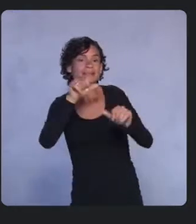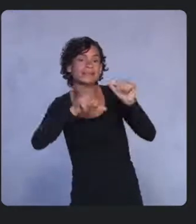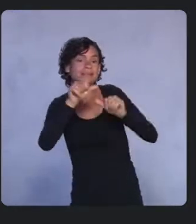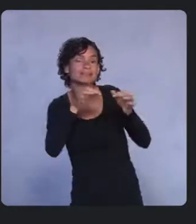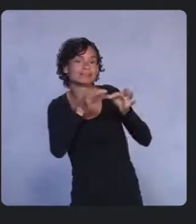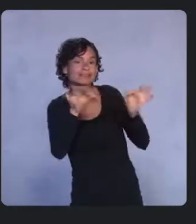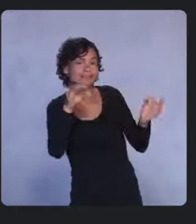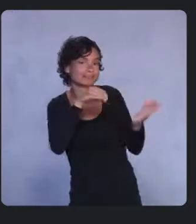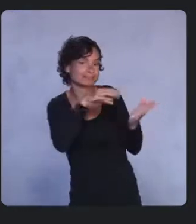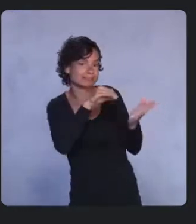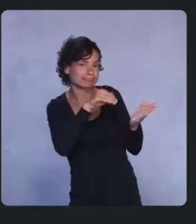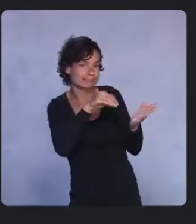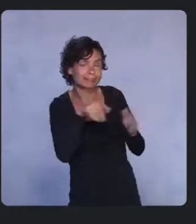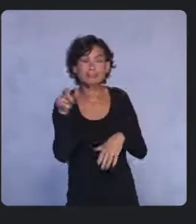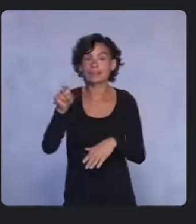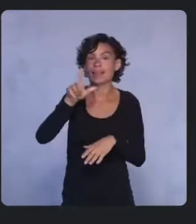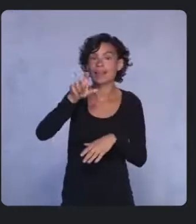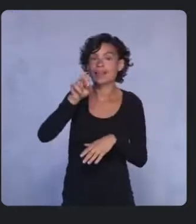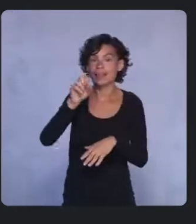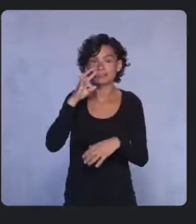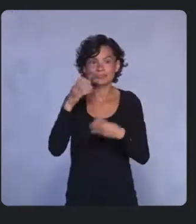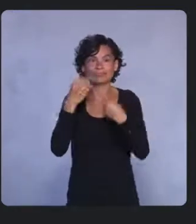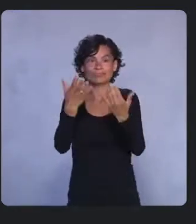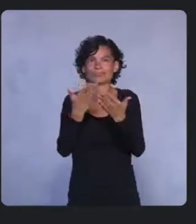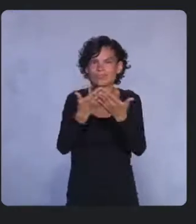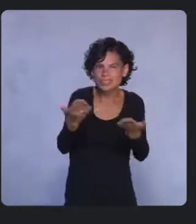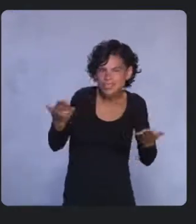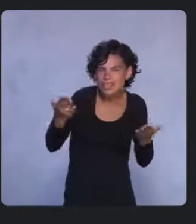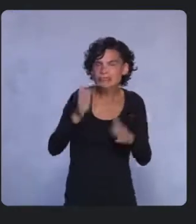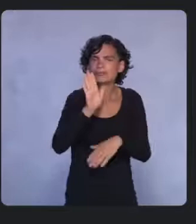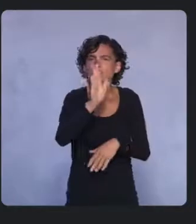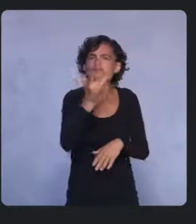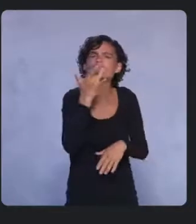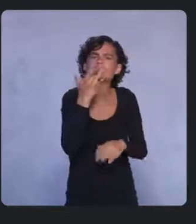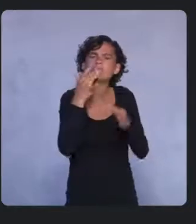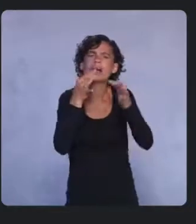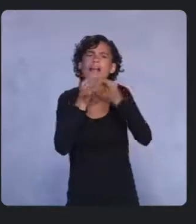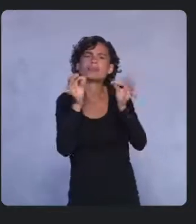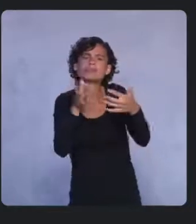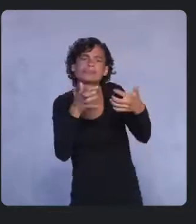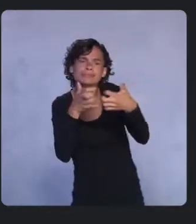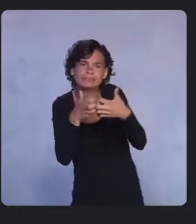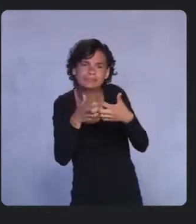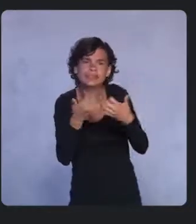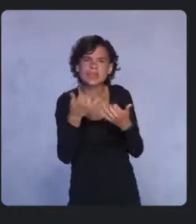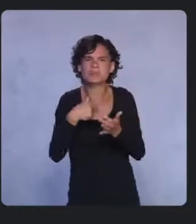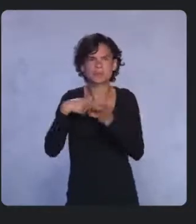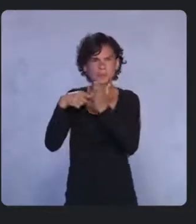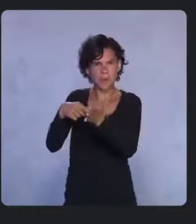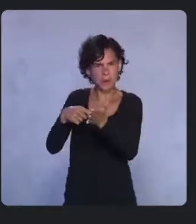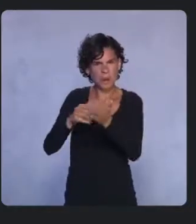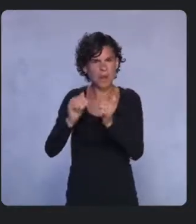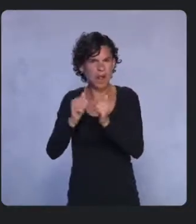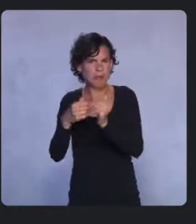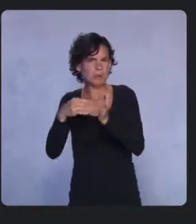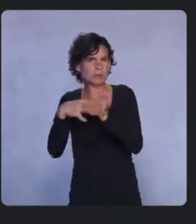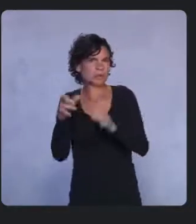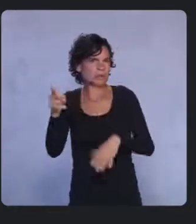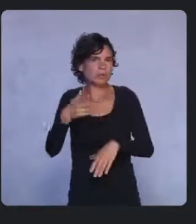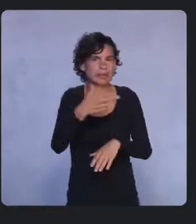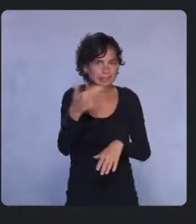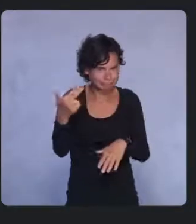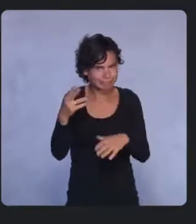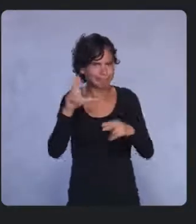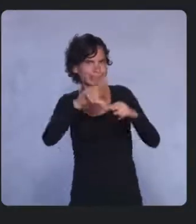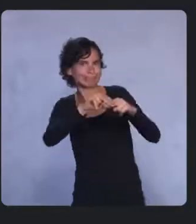Lens will provide learning resources in your preferred language. Let's take a look at how a student in Indonesia is using this new